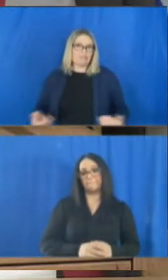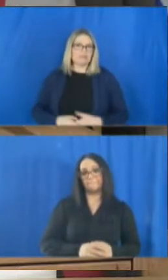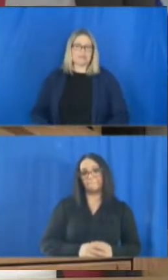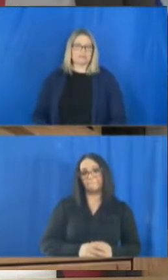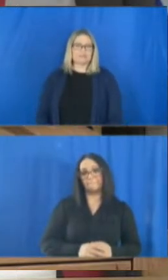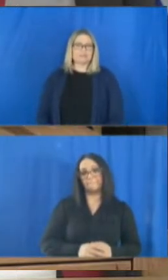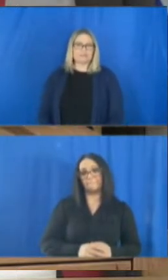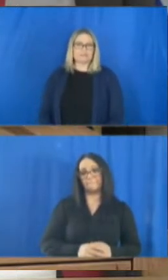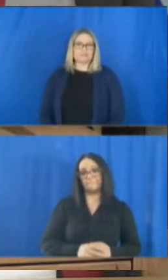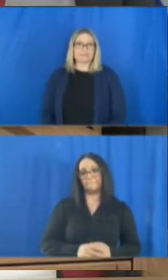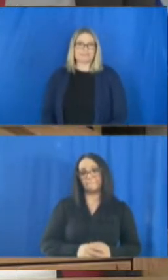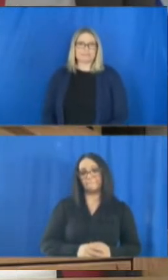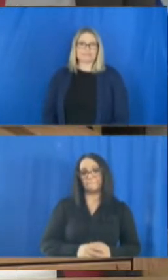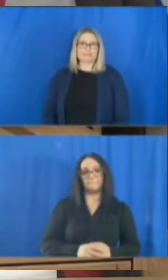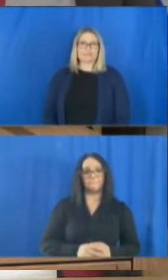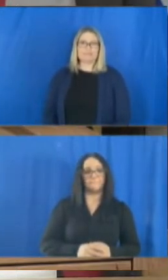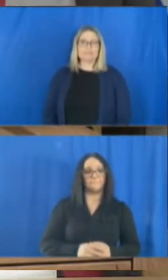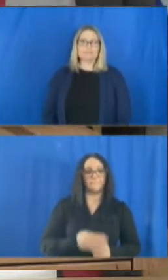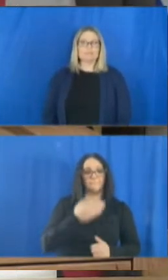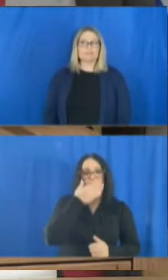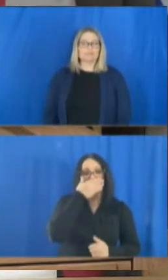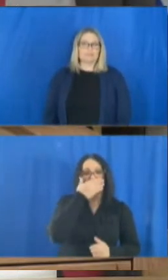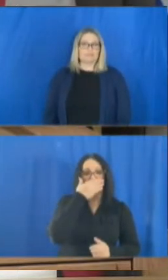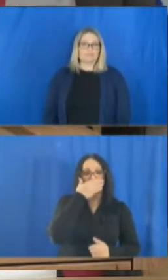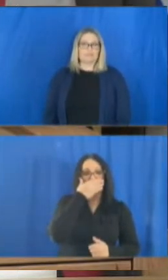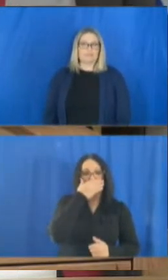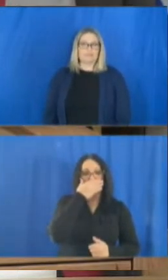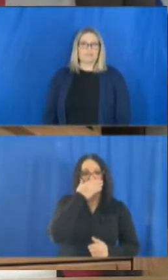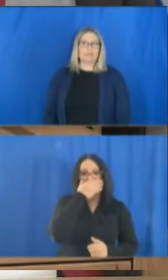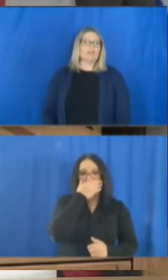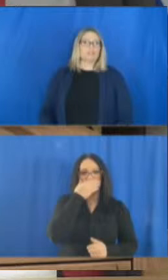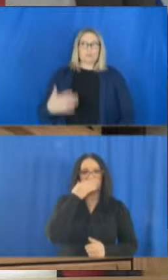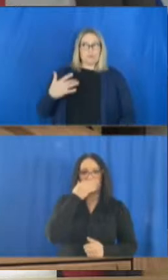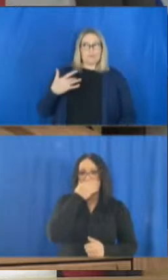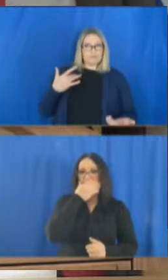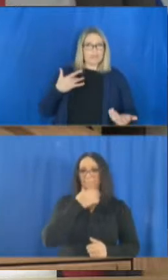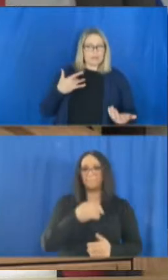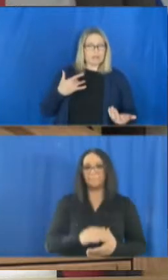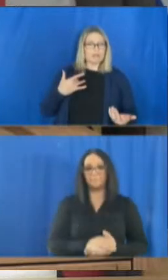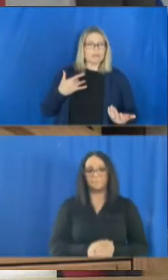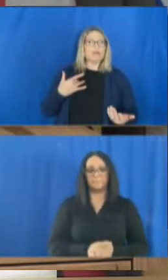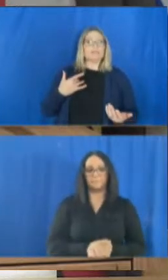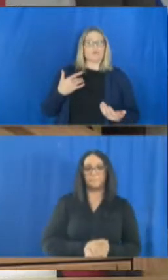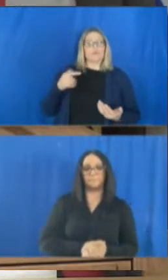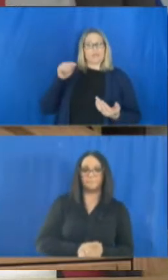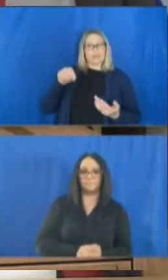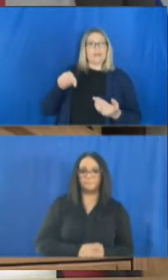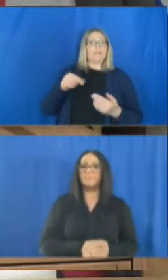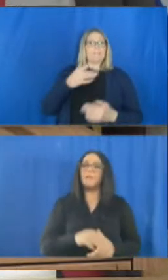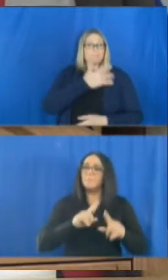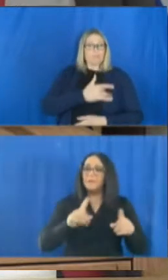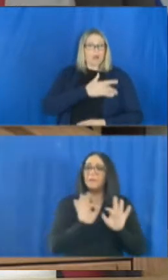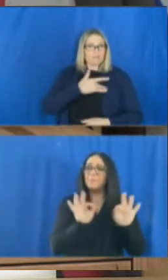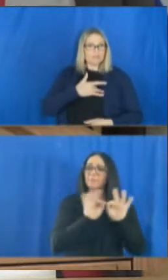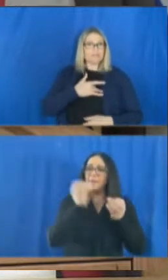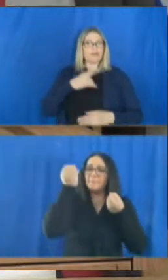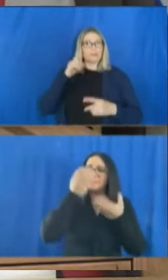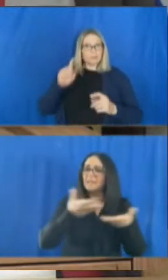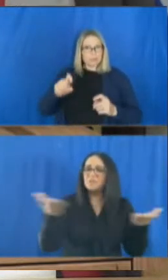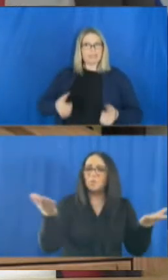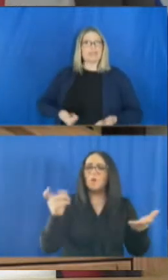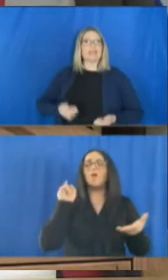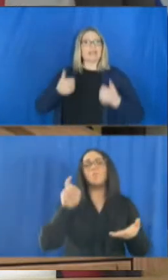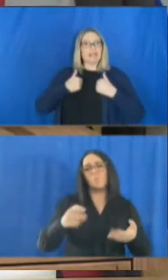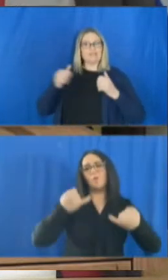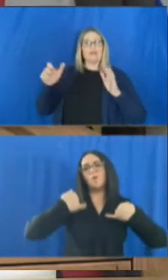process. And that means we need people to get vaccinated so they're part of the process and they are protected. But we can't continue to hold back all of those